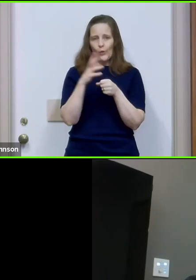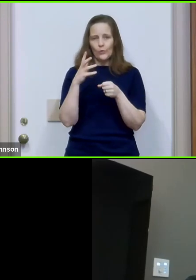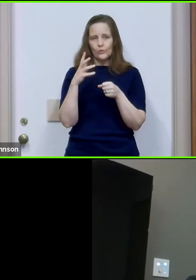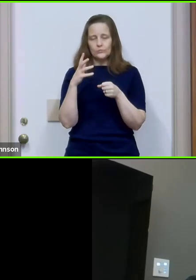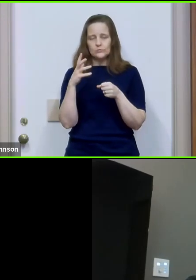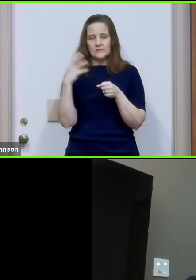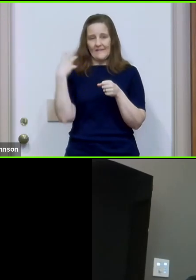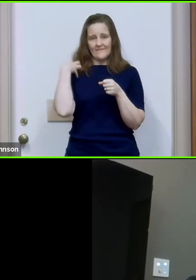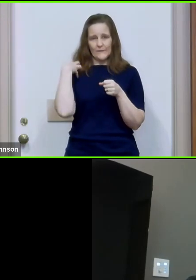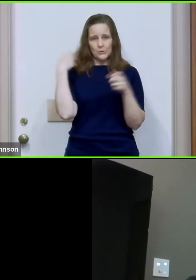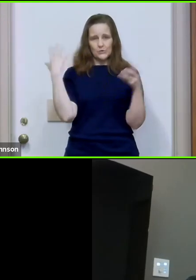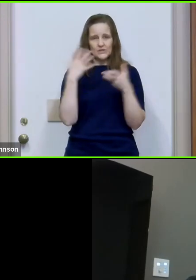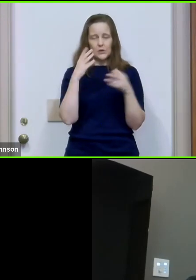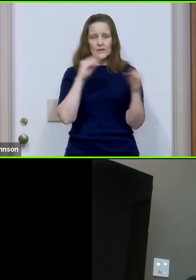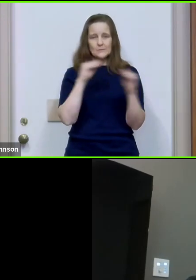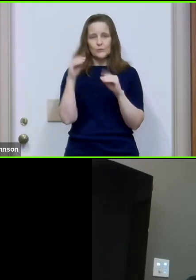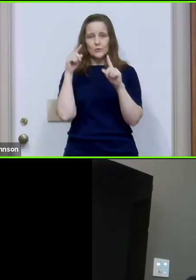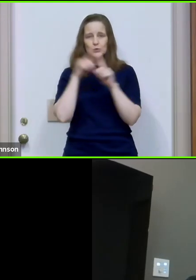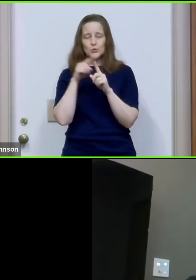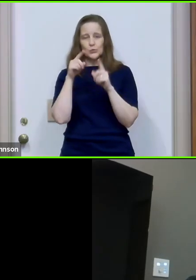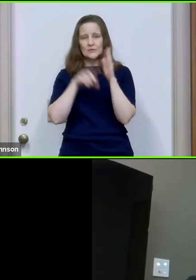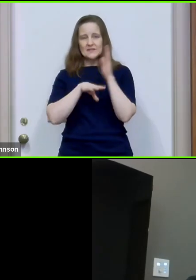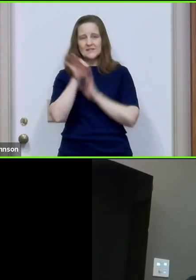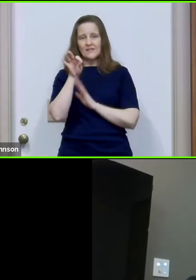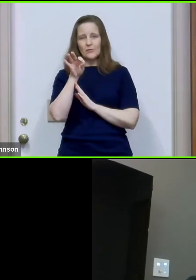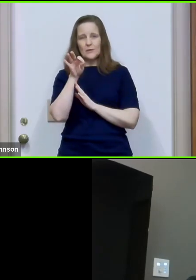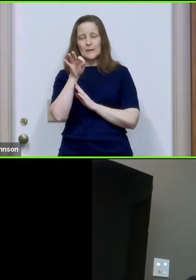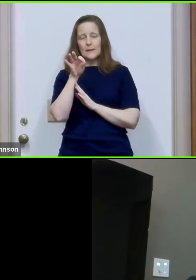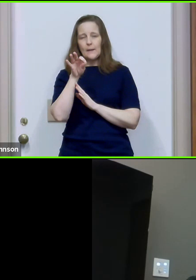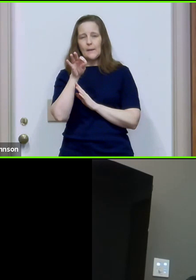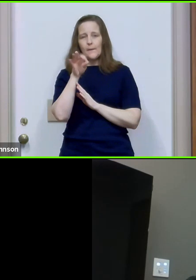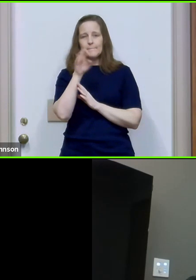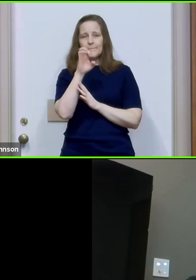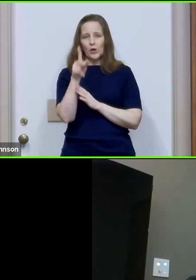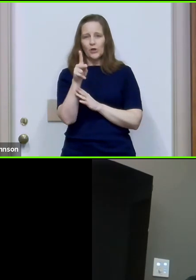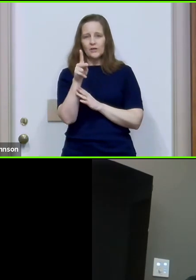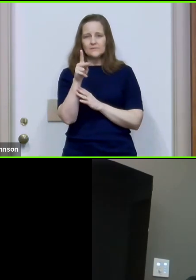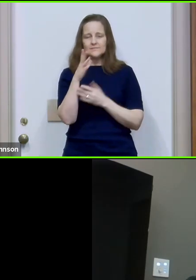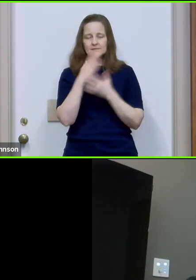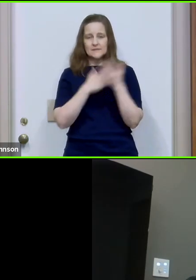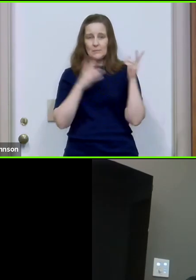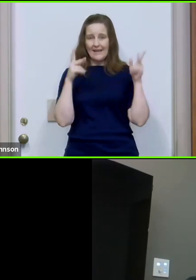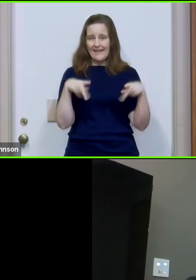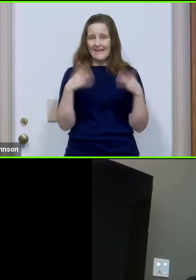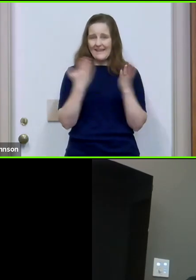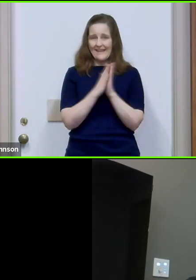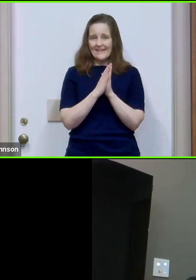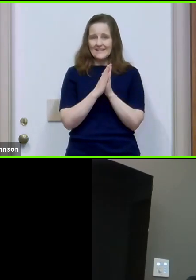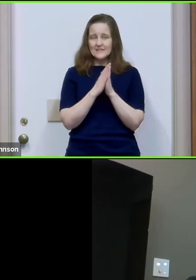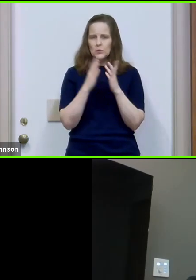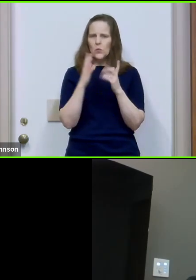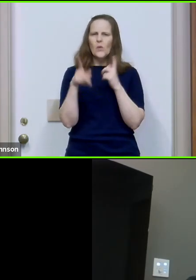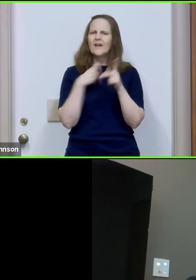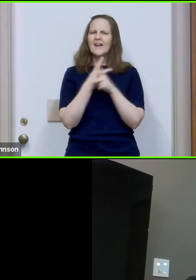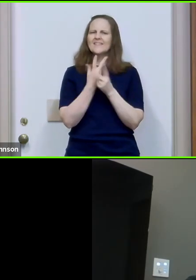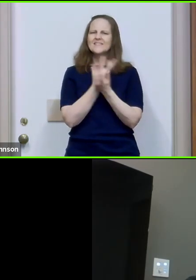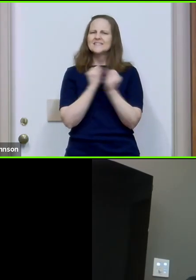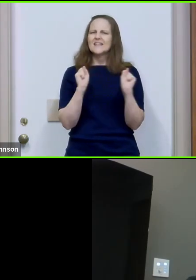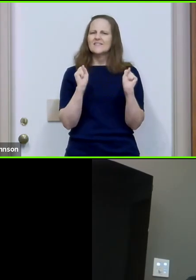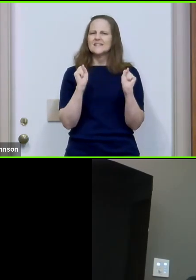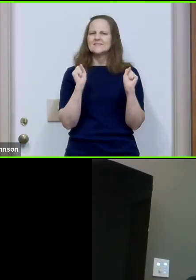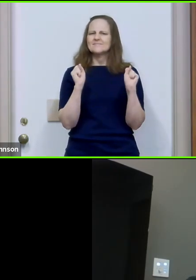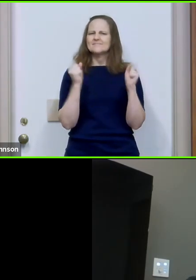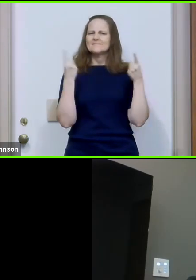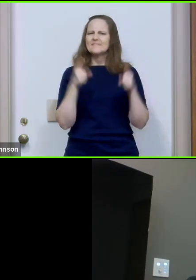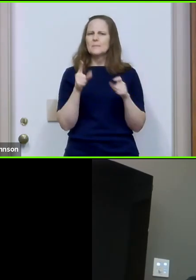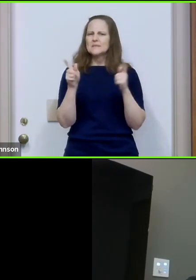campus is moving to Discovery Park. And somebody asked specifically about what kind of safety measures will be taken at Discovery Park. And you might